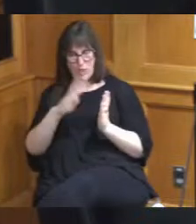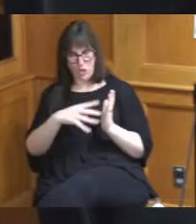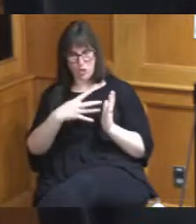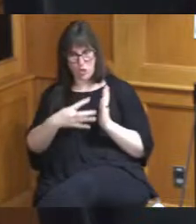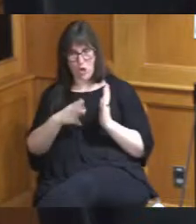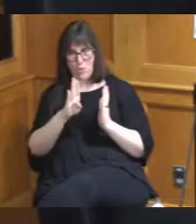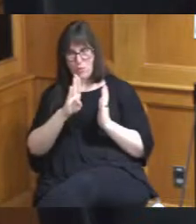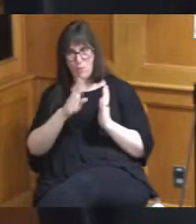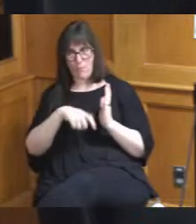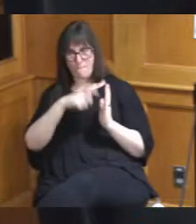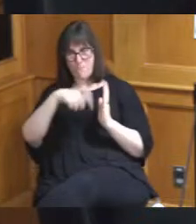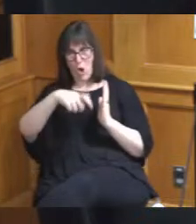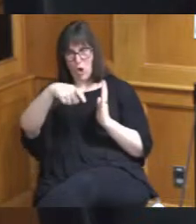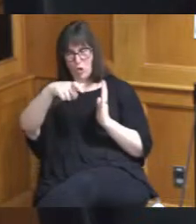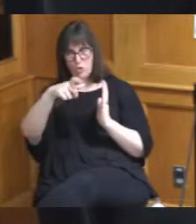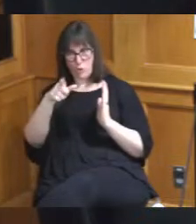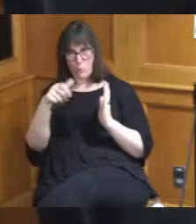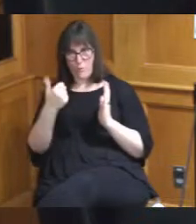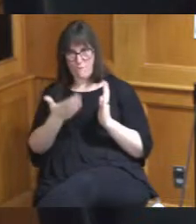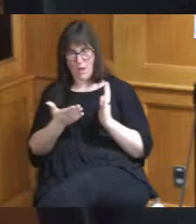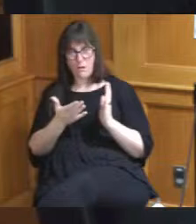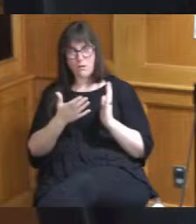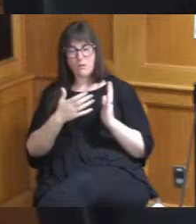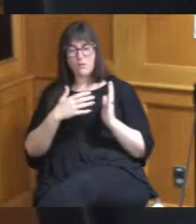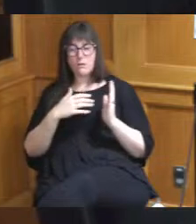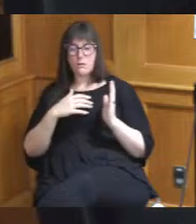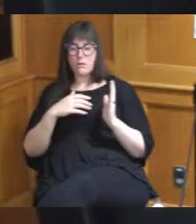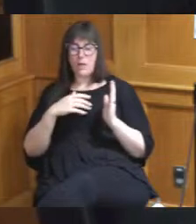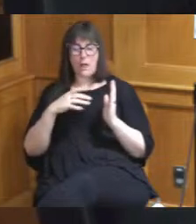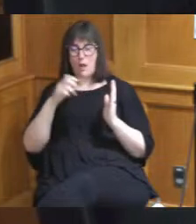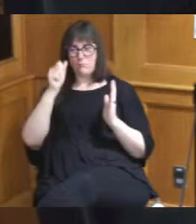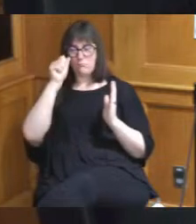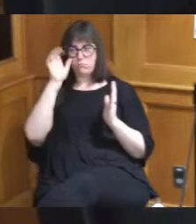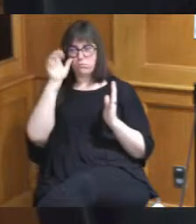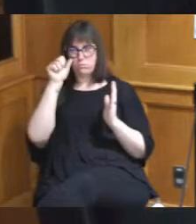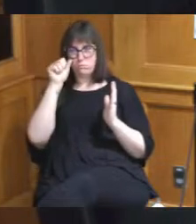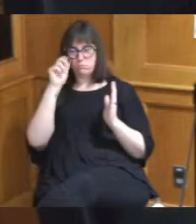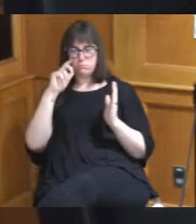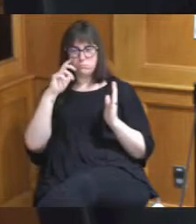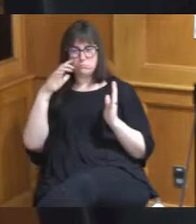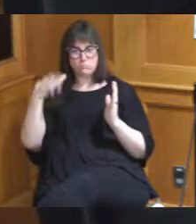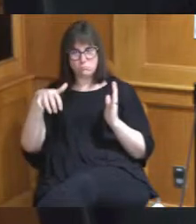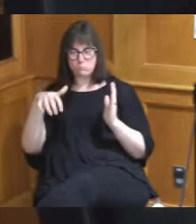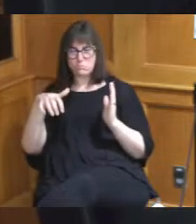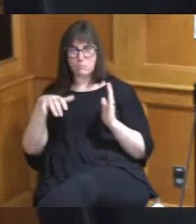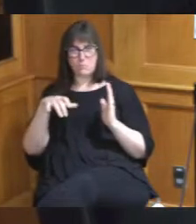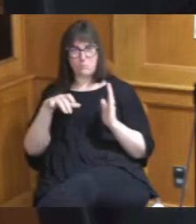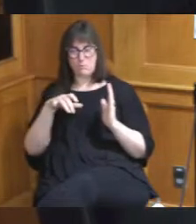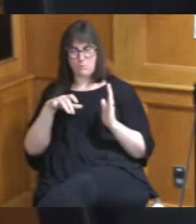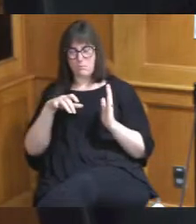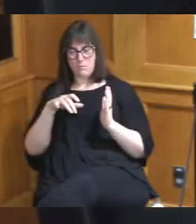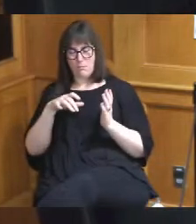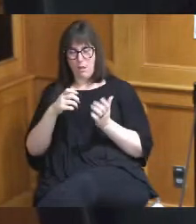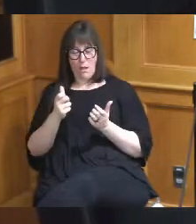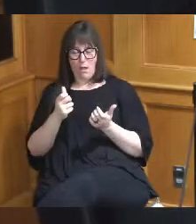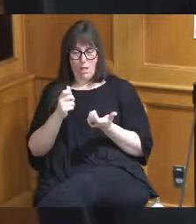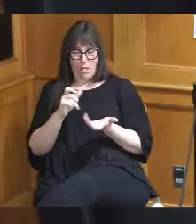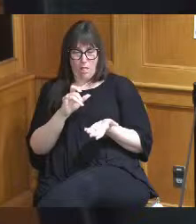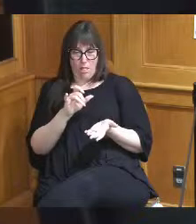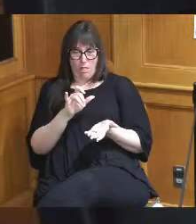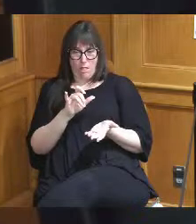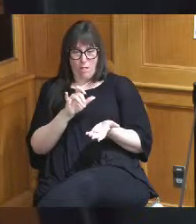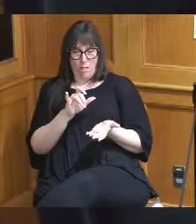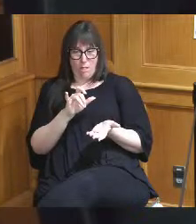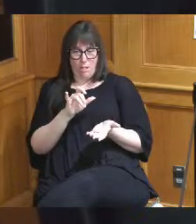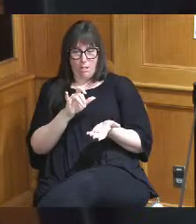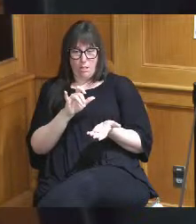bar chart that you provided. I mean, it's astounding. The increase to